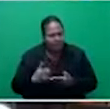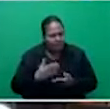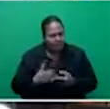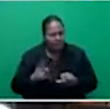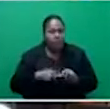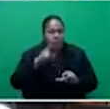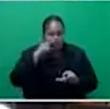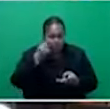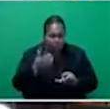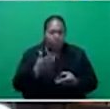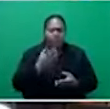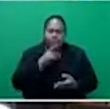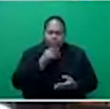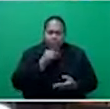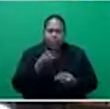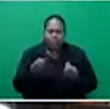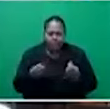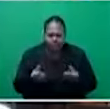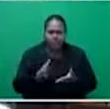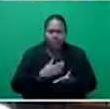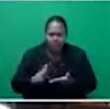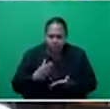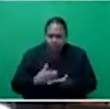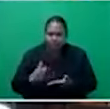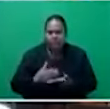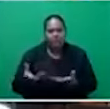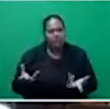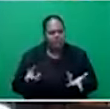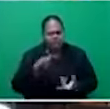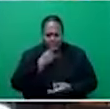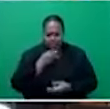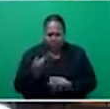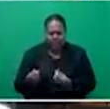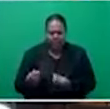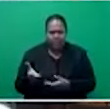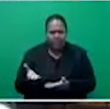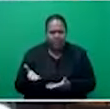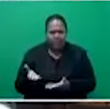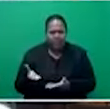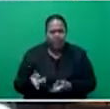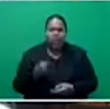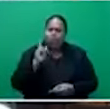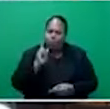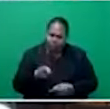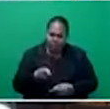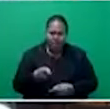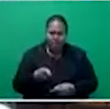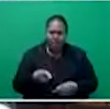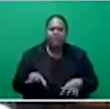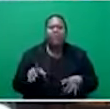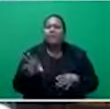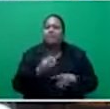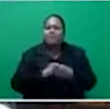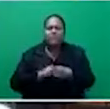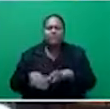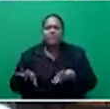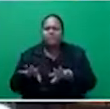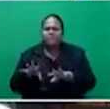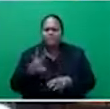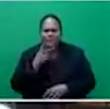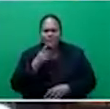is the level of obtuseness demonstrated by the Honourable Leader of NFP. In this period, when